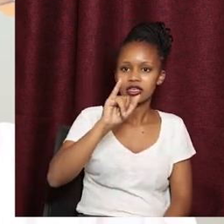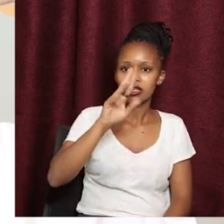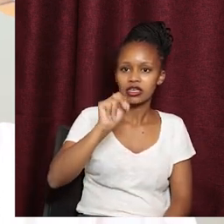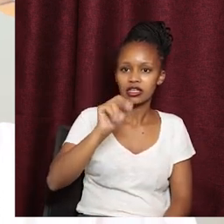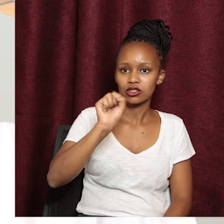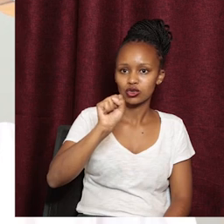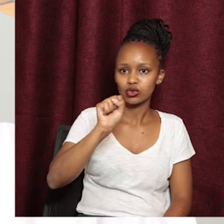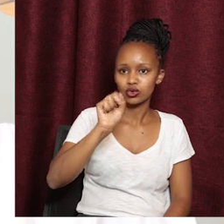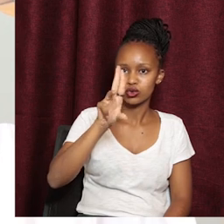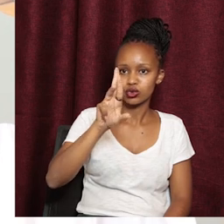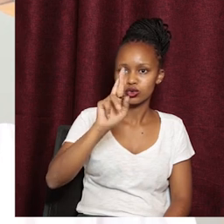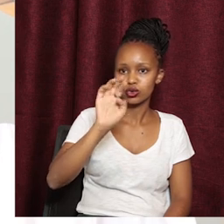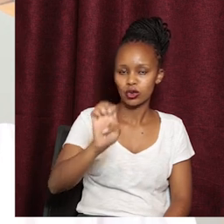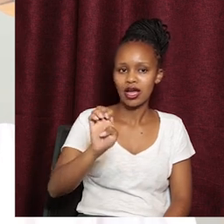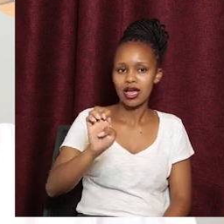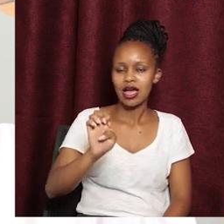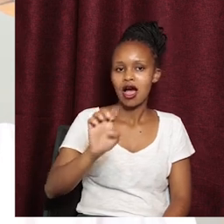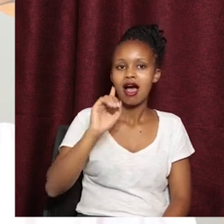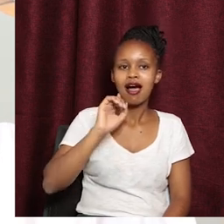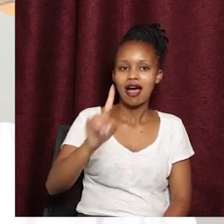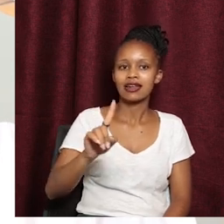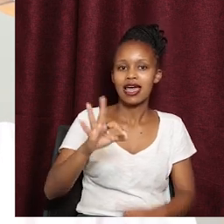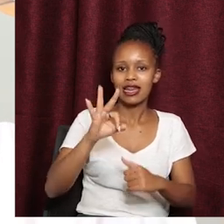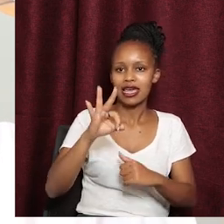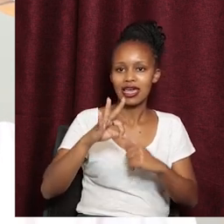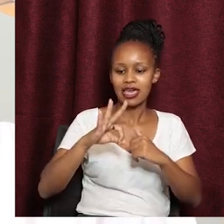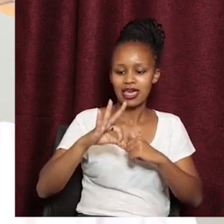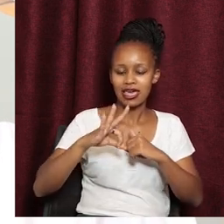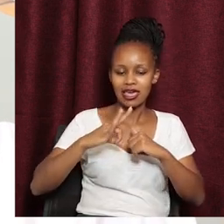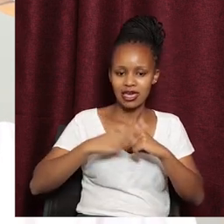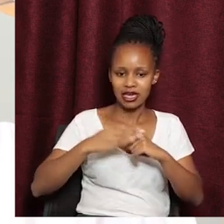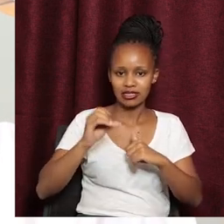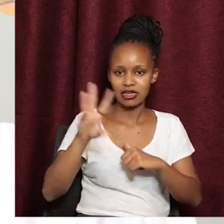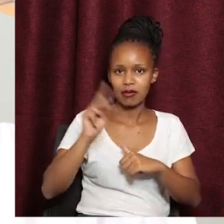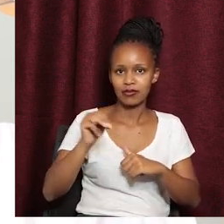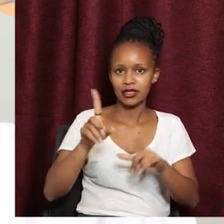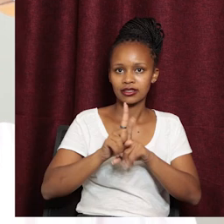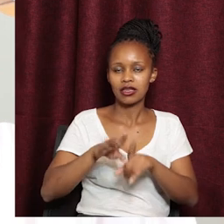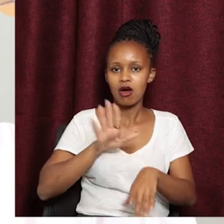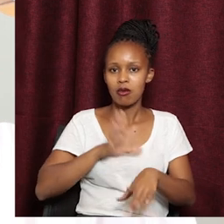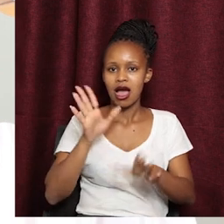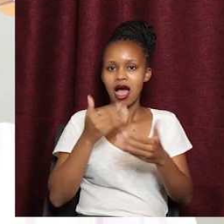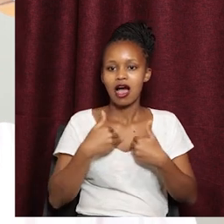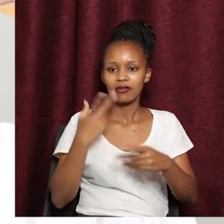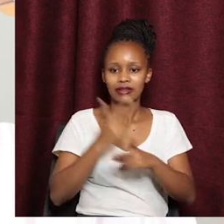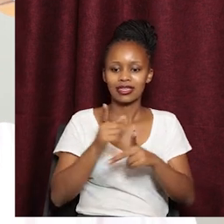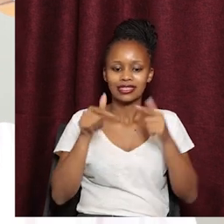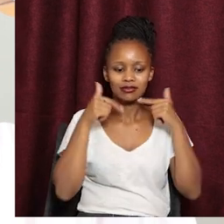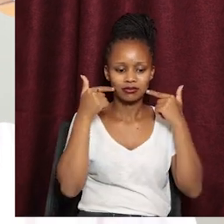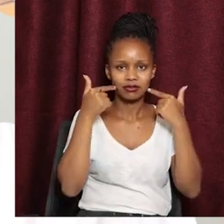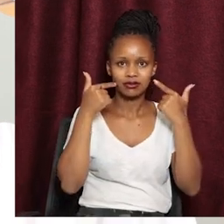million Kenya shillings. Did you know there is a gracious lady who has insured her smile? Aki